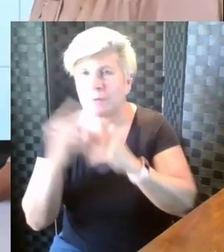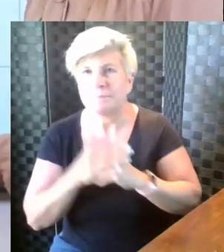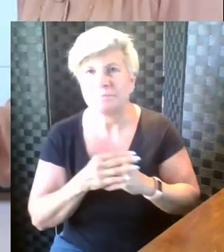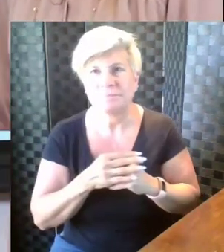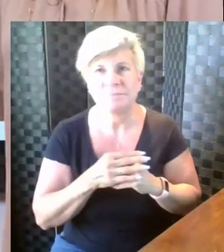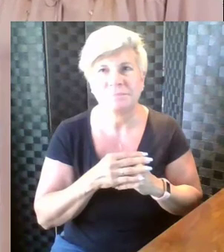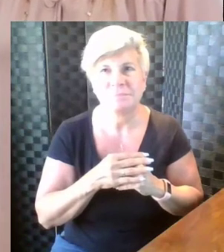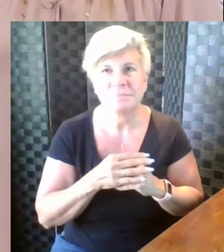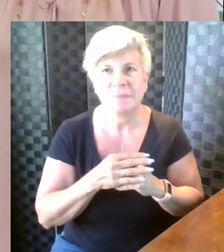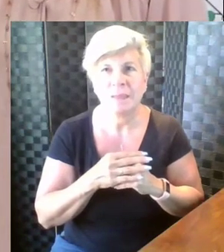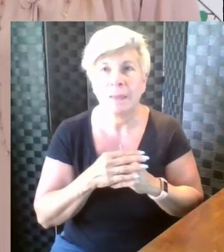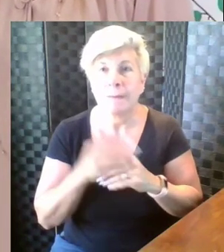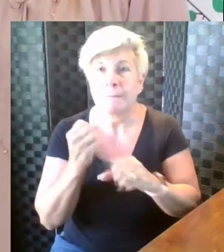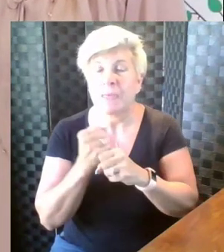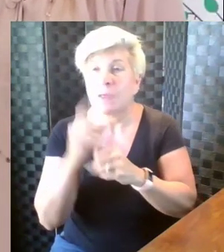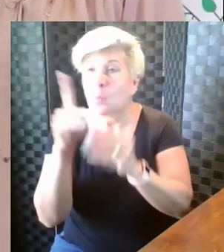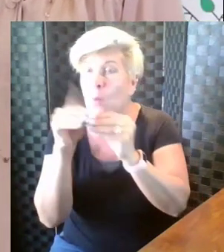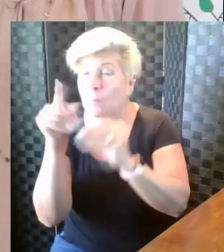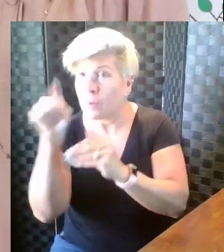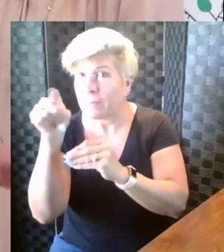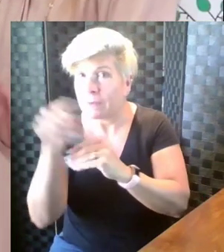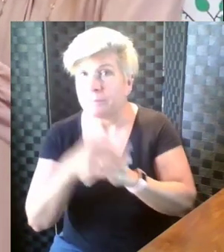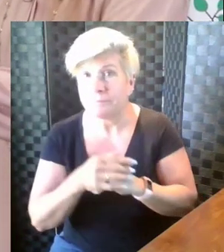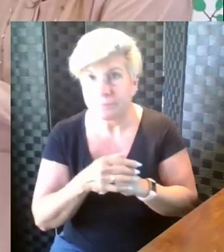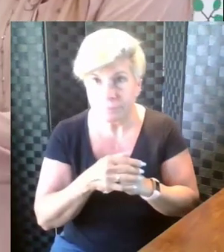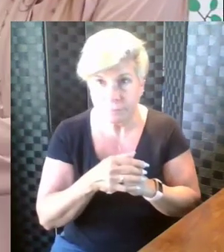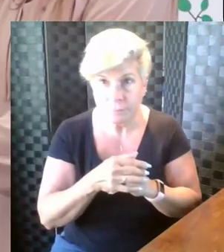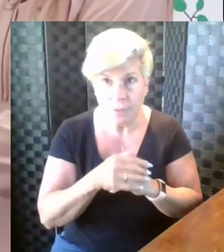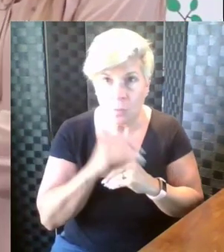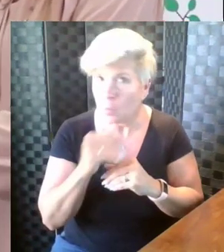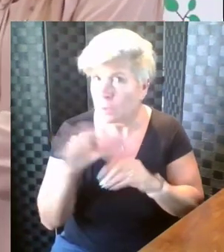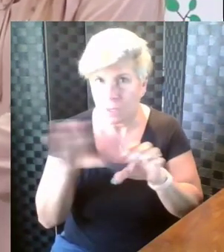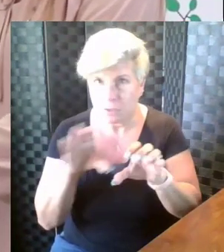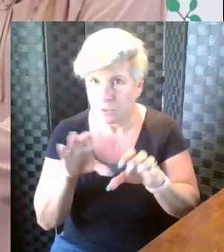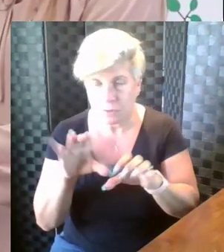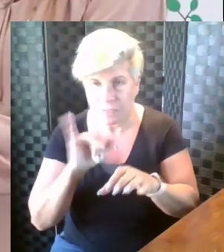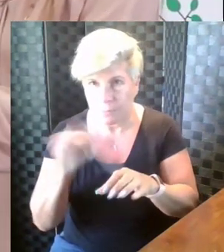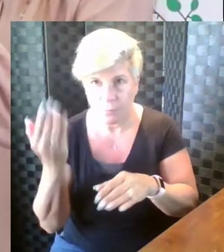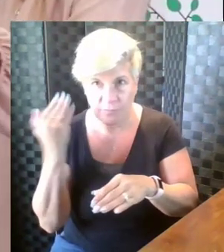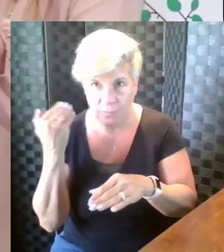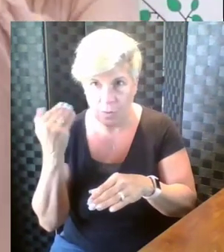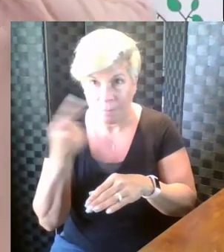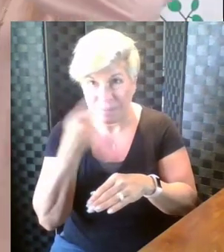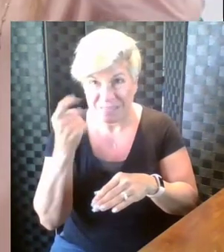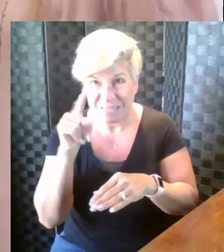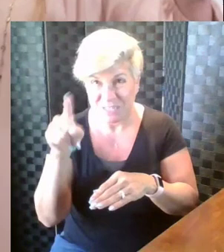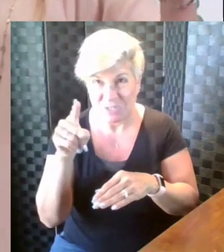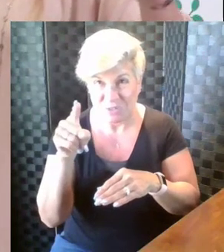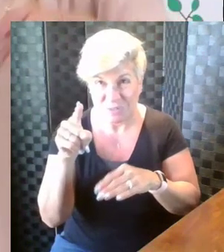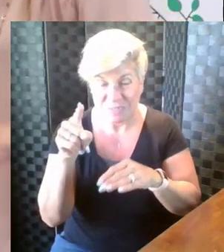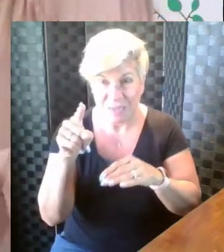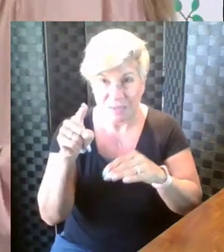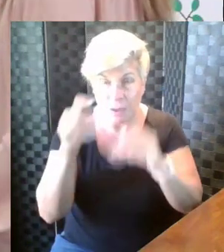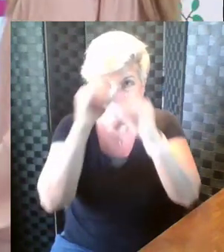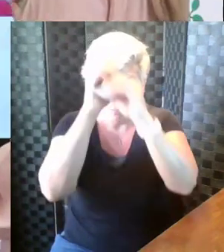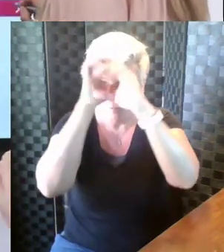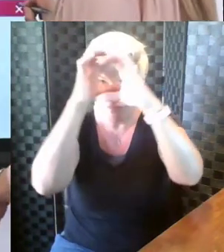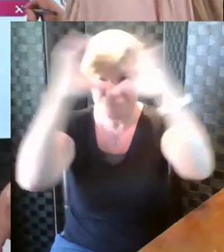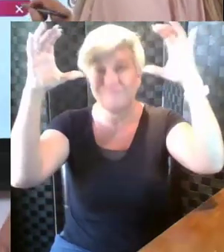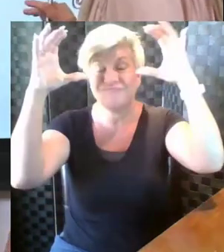board. We were building a group of one more. We're not going to do what we did last time because you're going to get to expand your